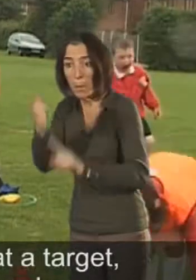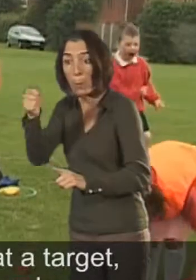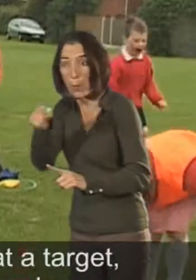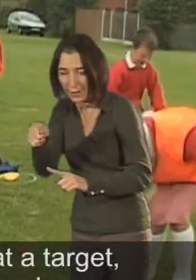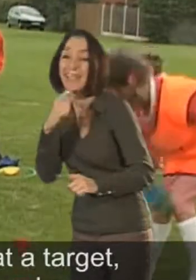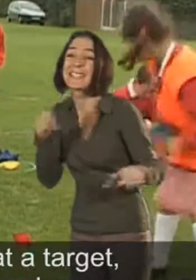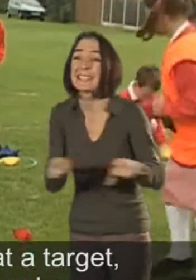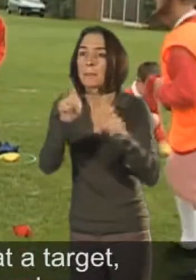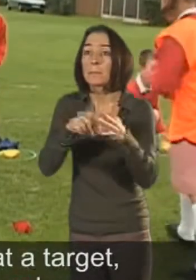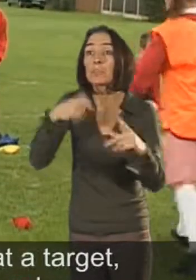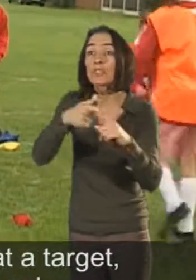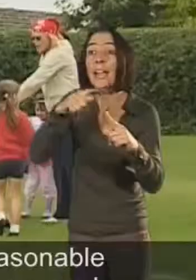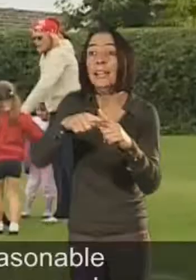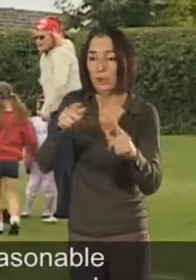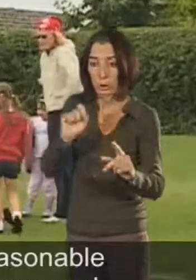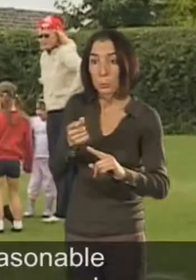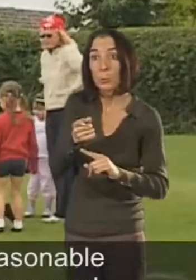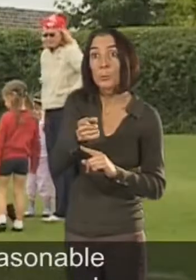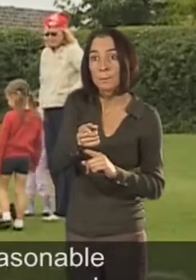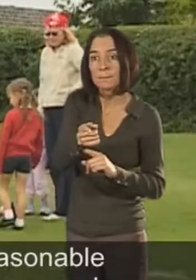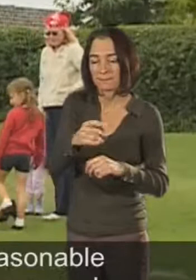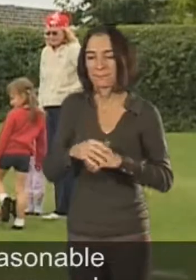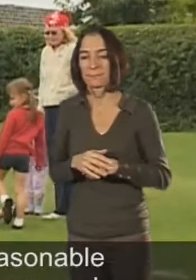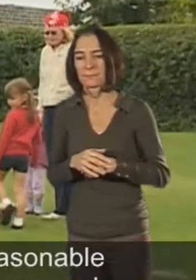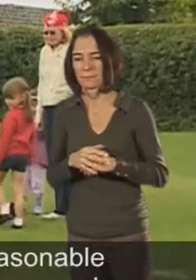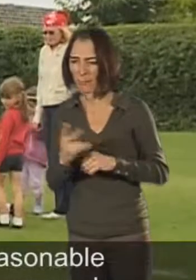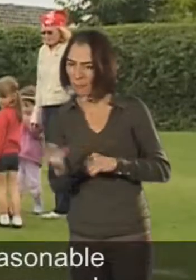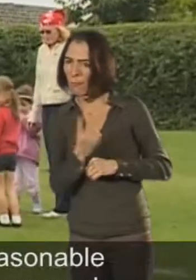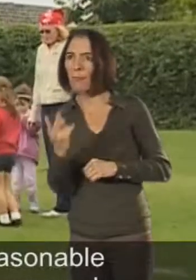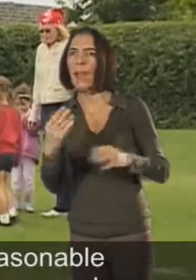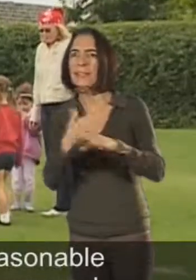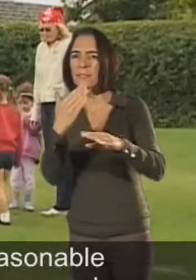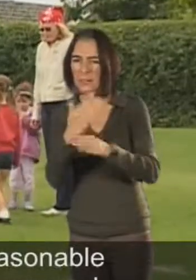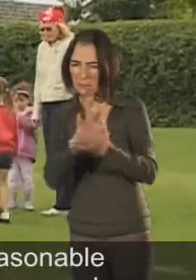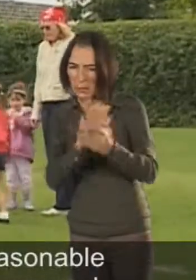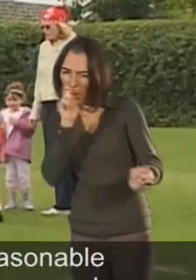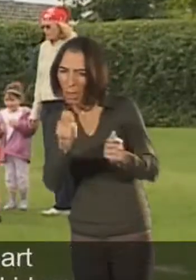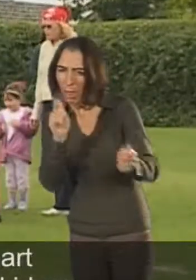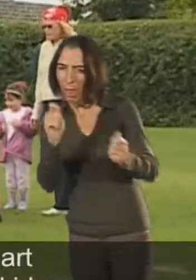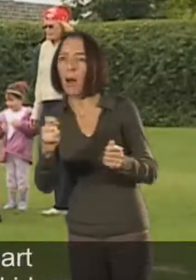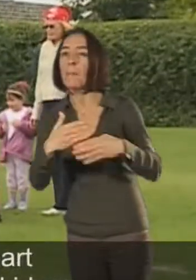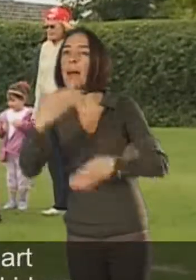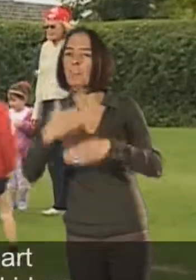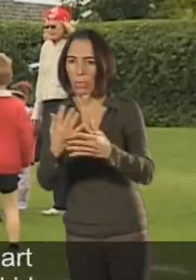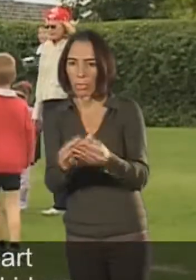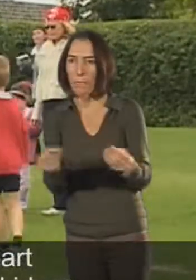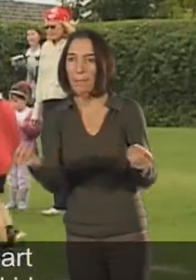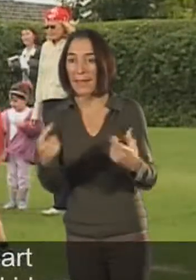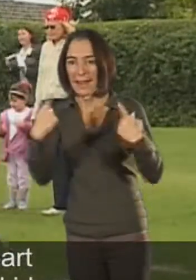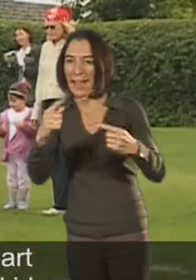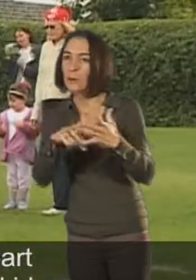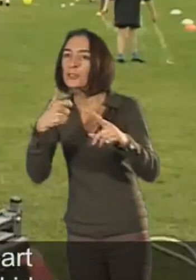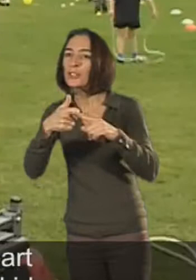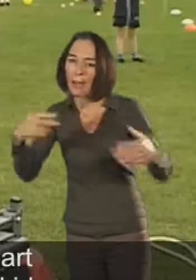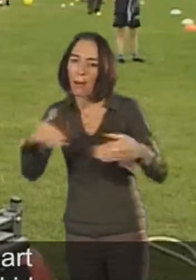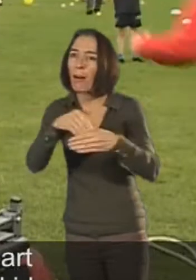Jake was shooting at a target and so on. All of these parallel activities are reasonable adjustments as they identified and removed barriers and enabled Jake to